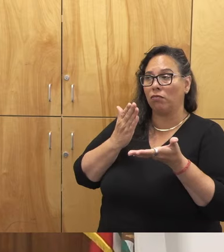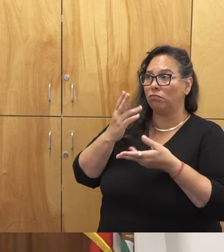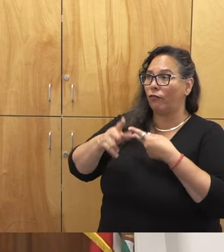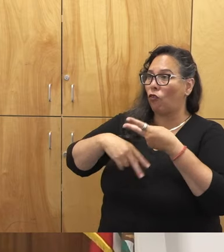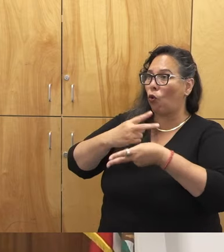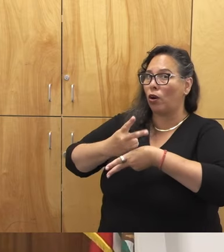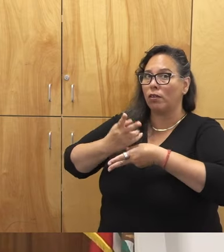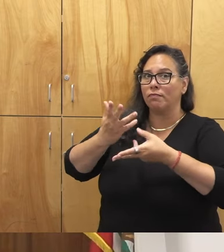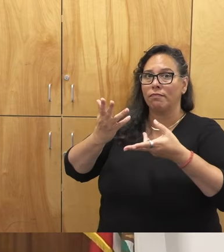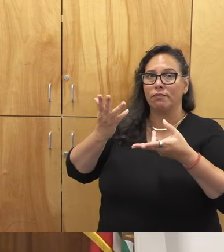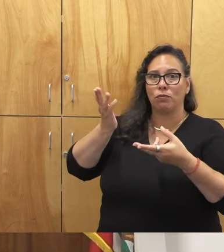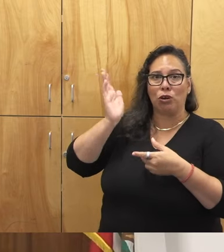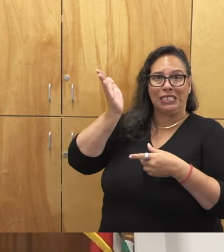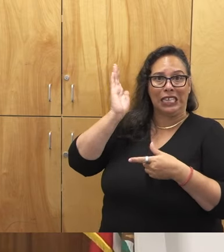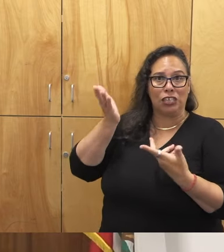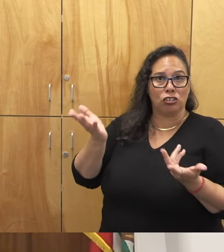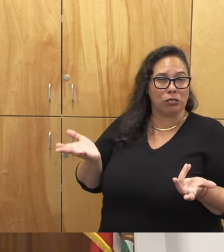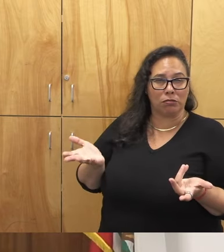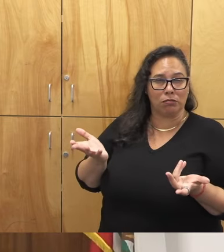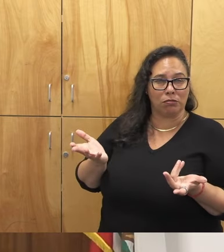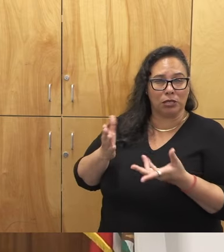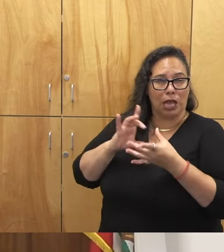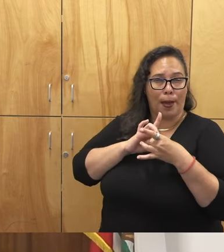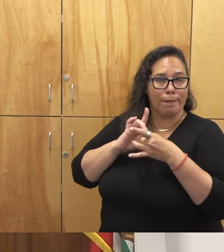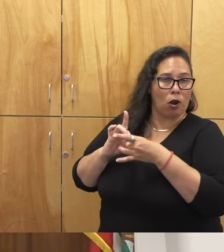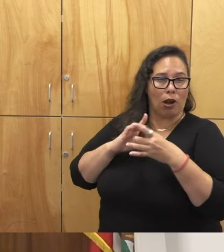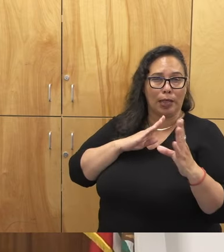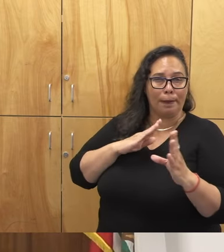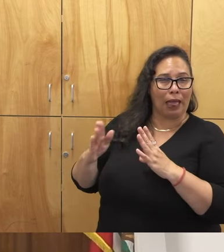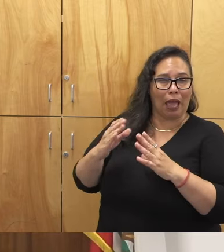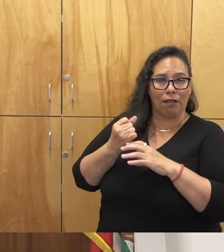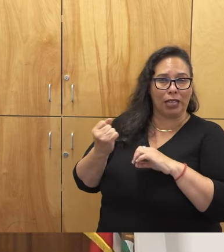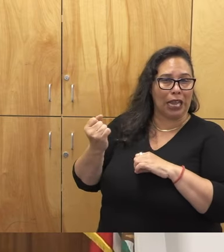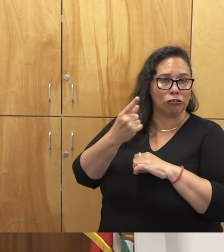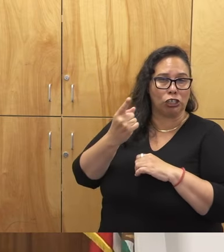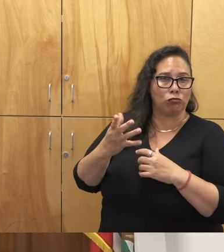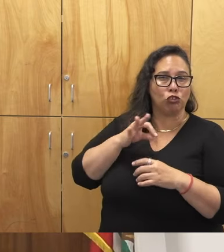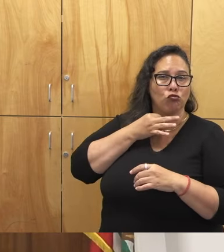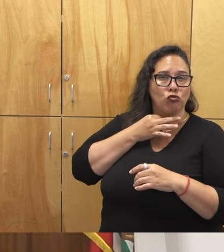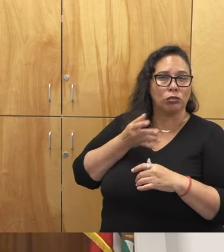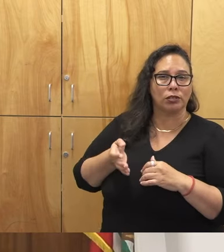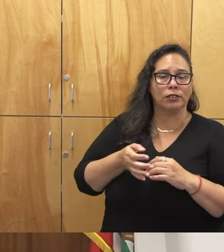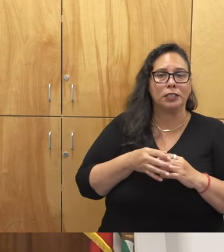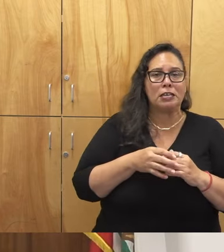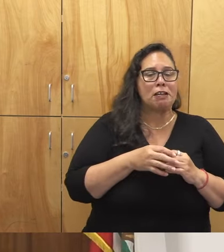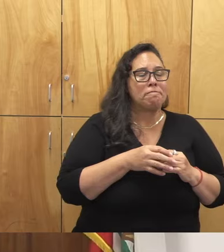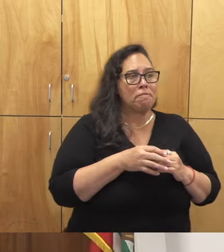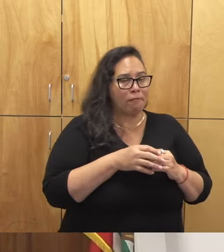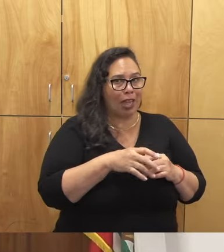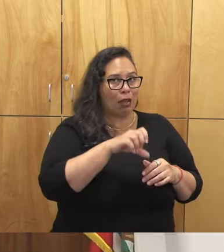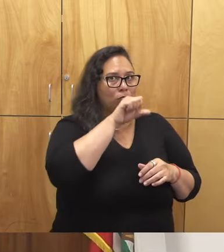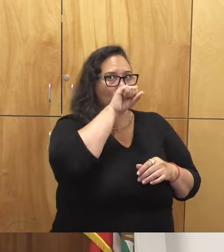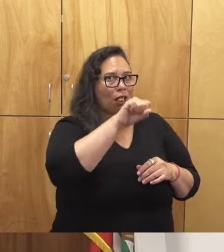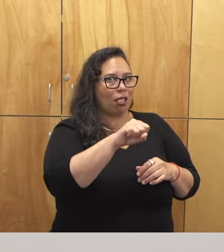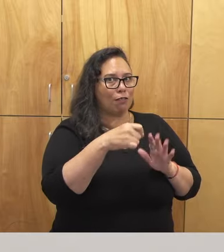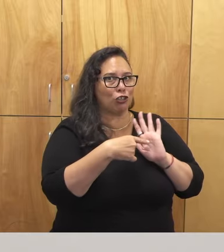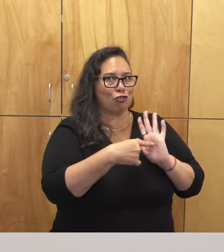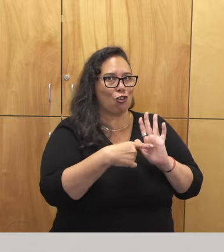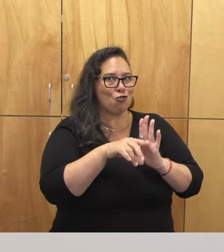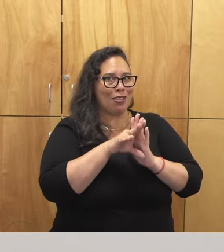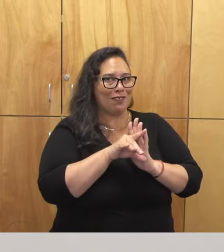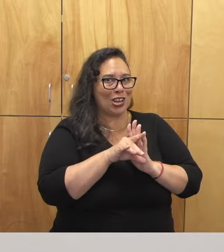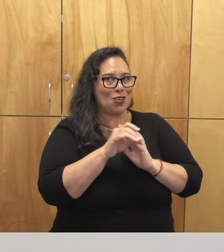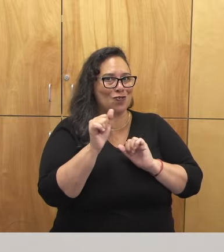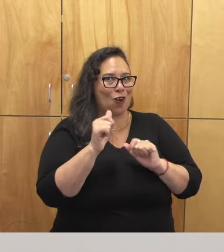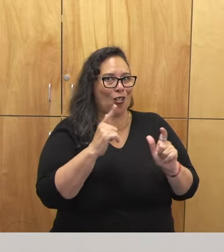this type of presentation, or is that part of the plan going into next year? Just curious. Well, I would love to show you a video of all